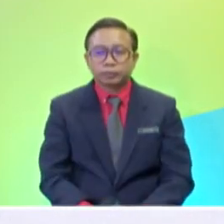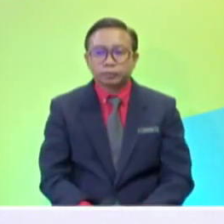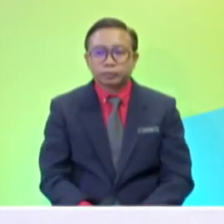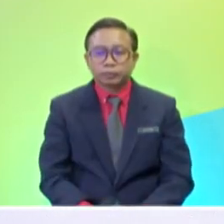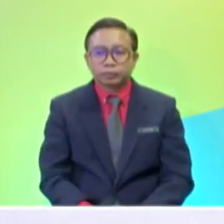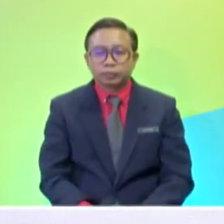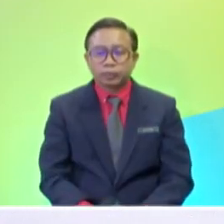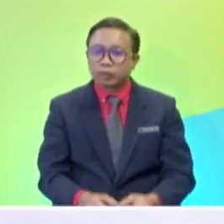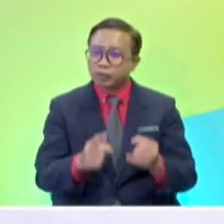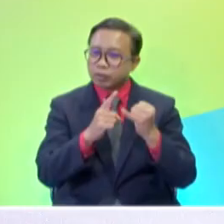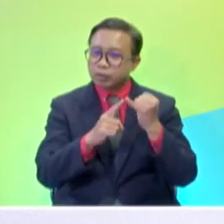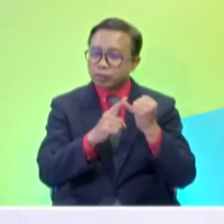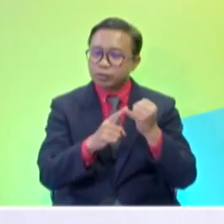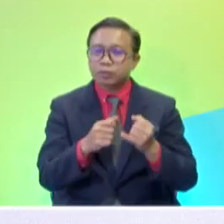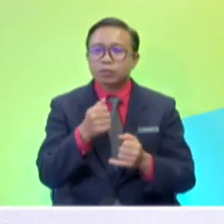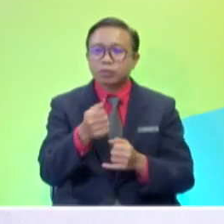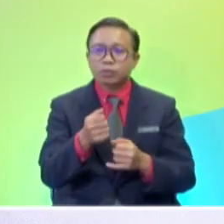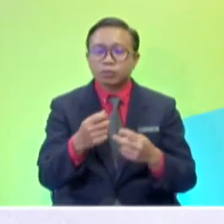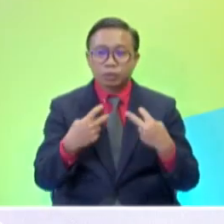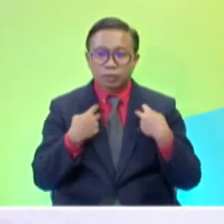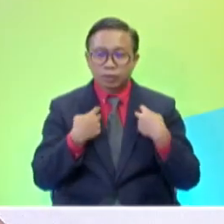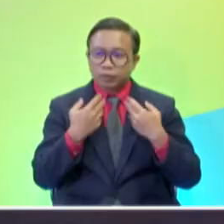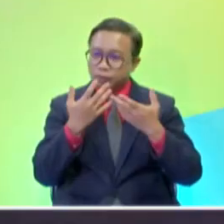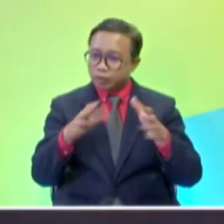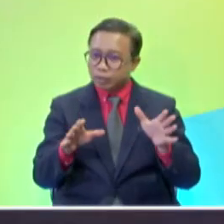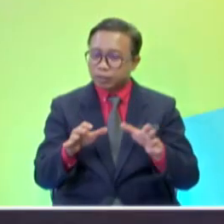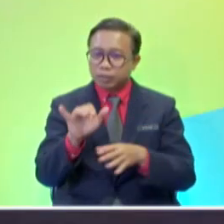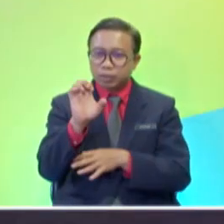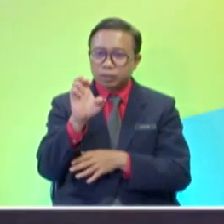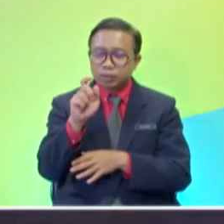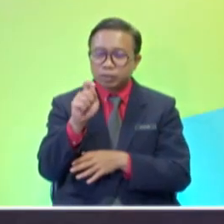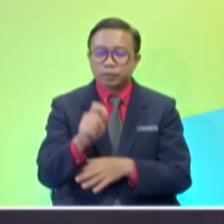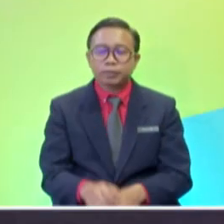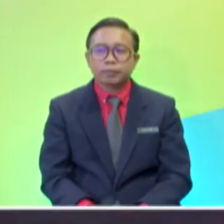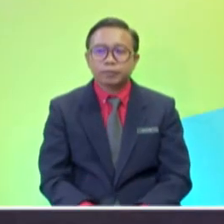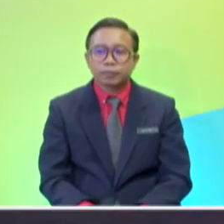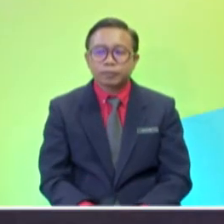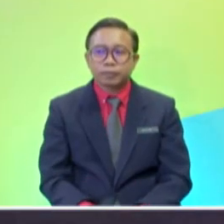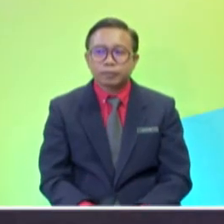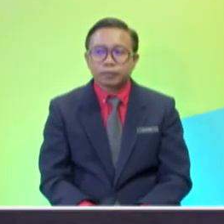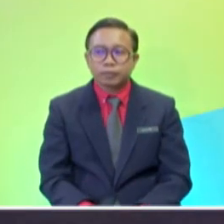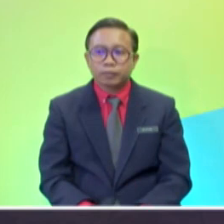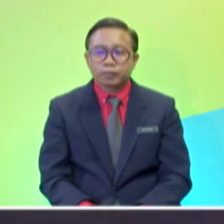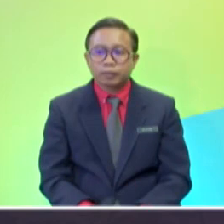And the last one is what you haven't done yet. Okay.